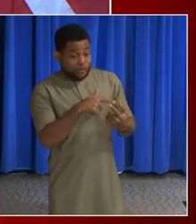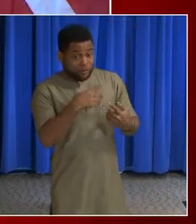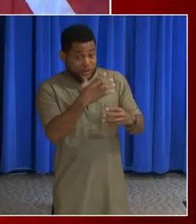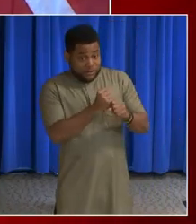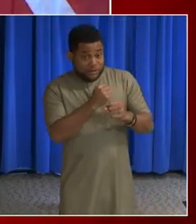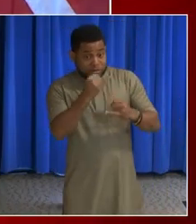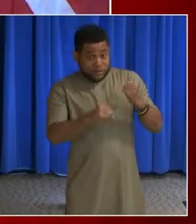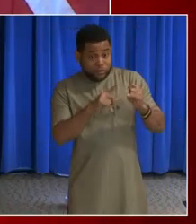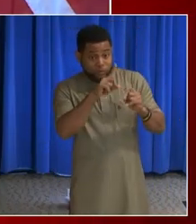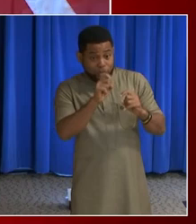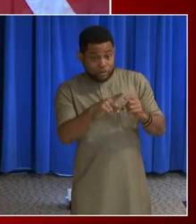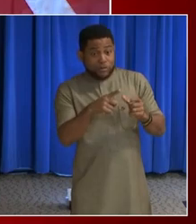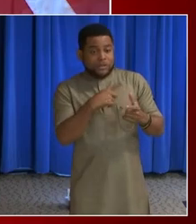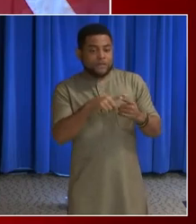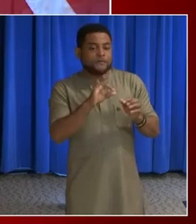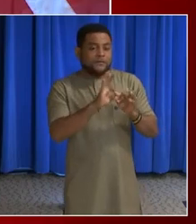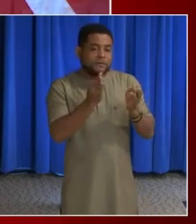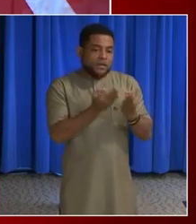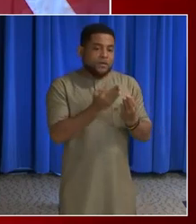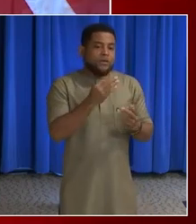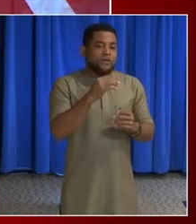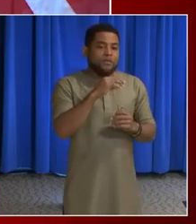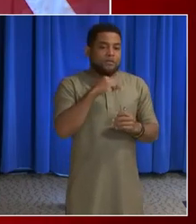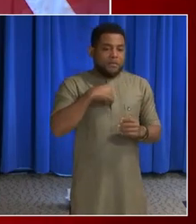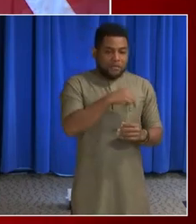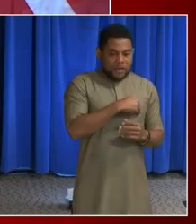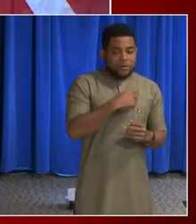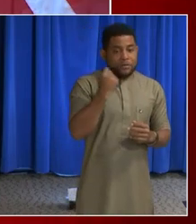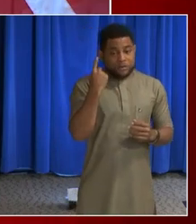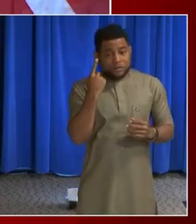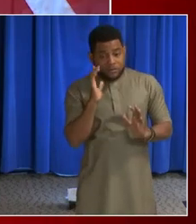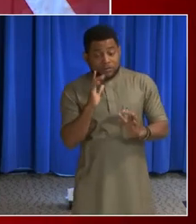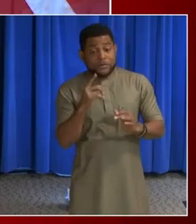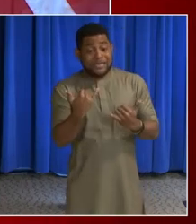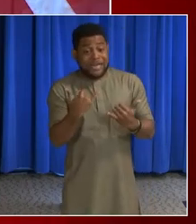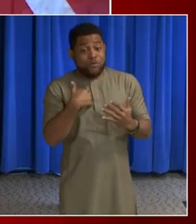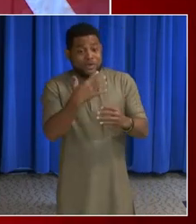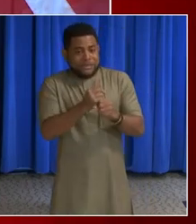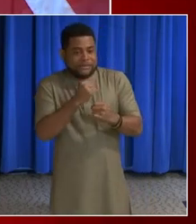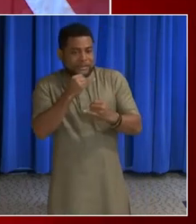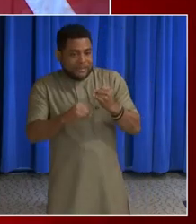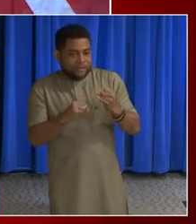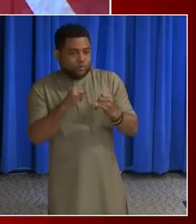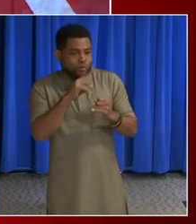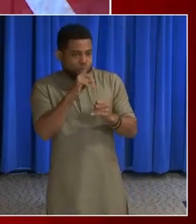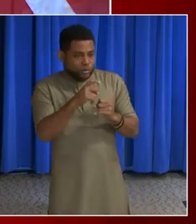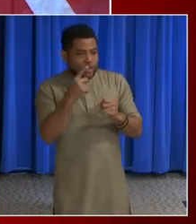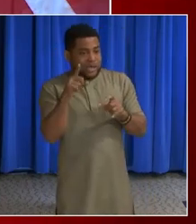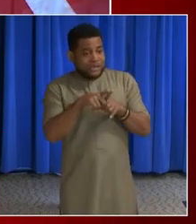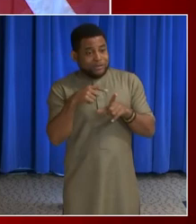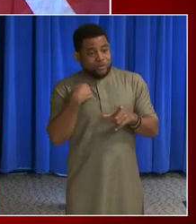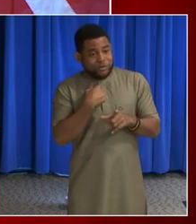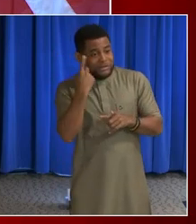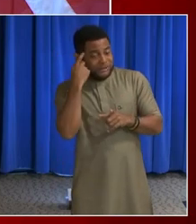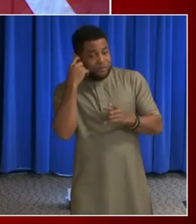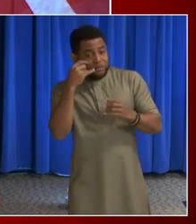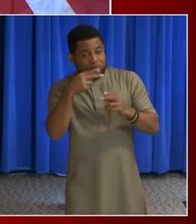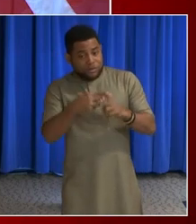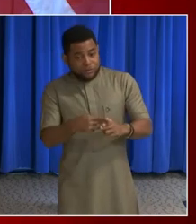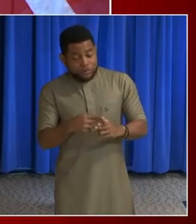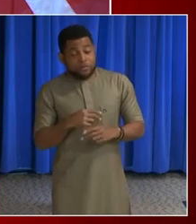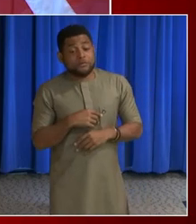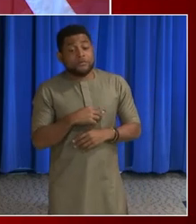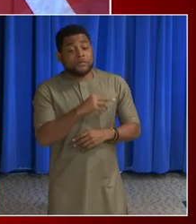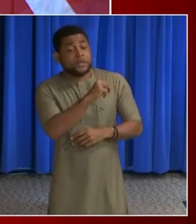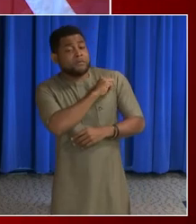family member. I understand. Okay. I want to get to the last questions, as we mentioned. Yes. Yes. Mayor, just your